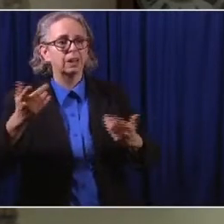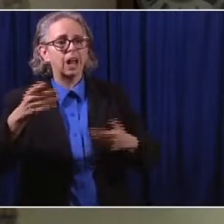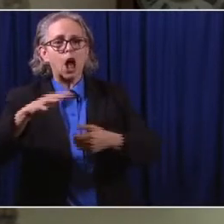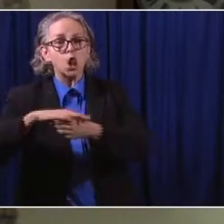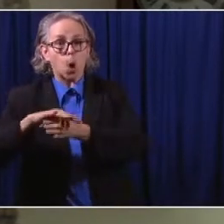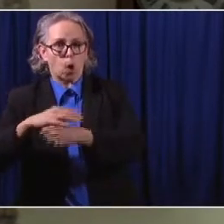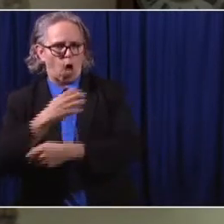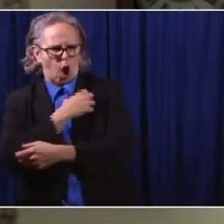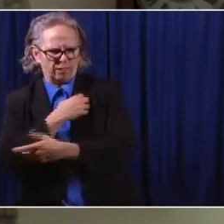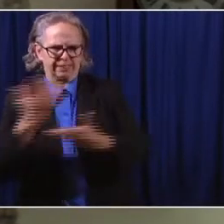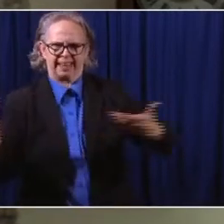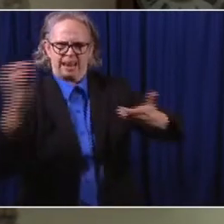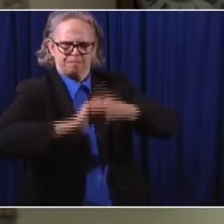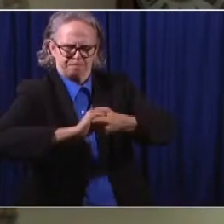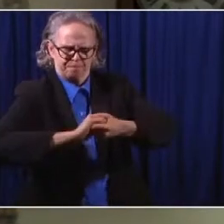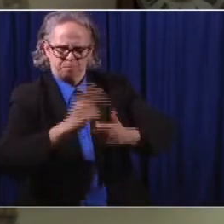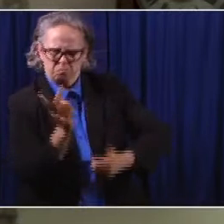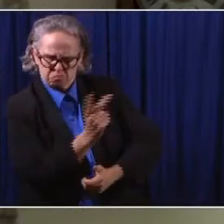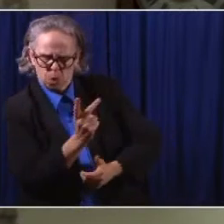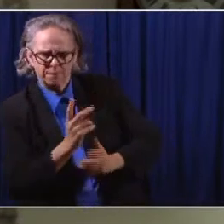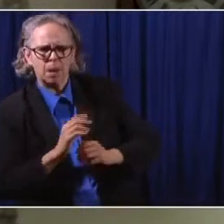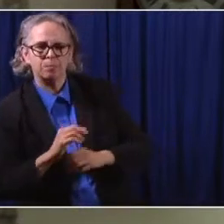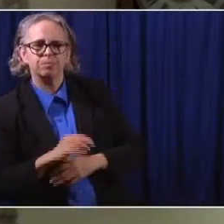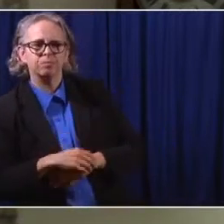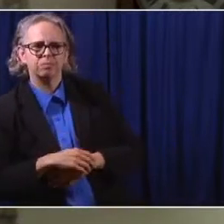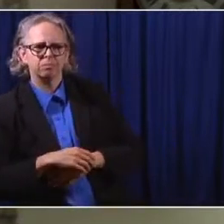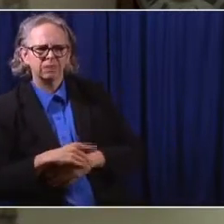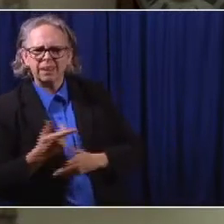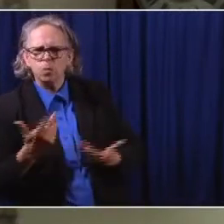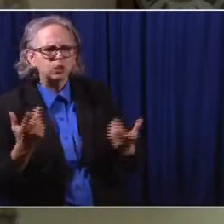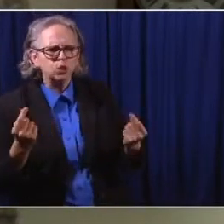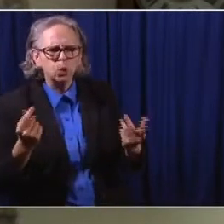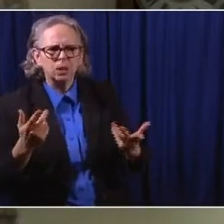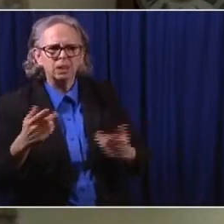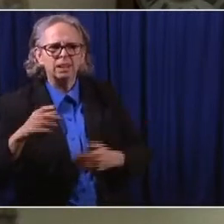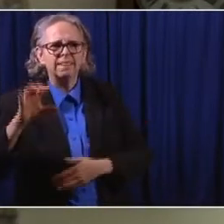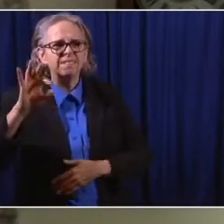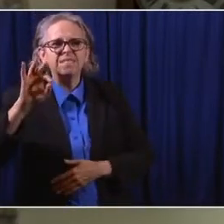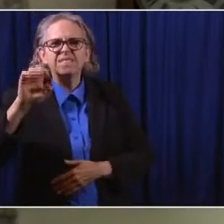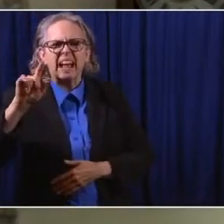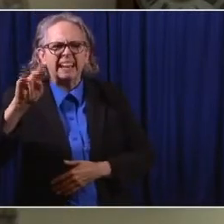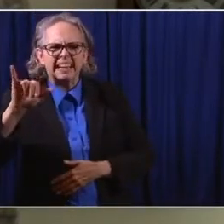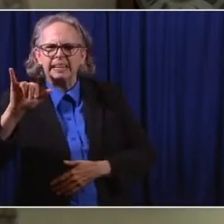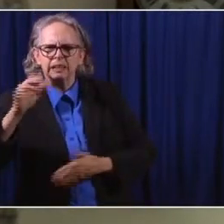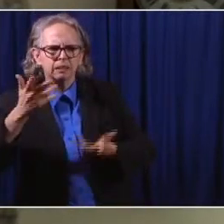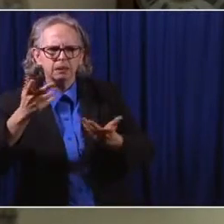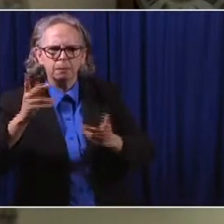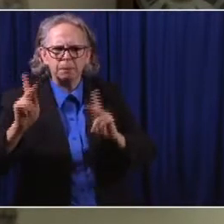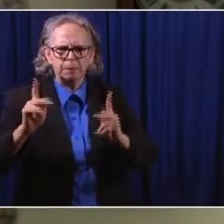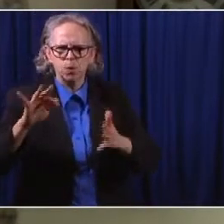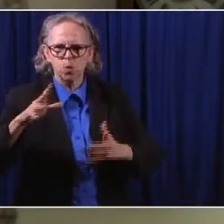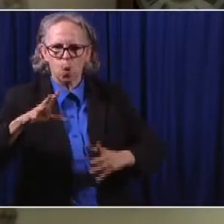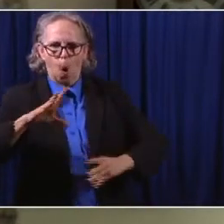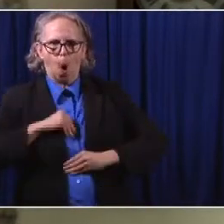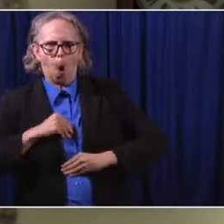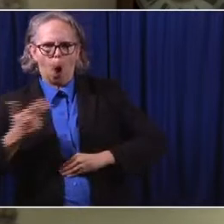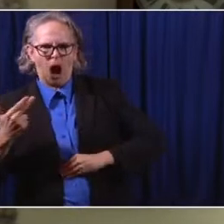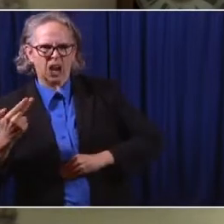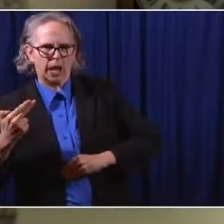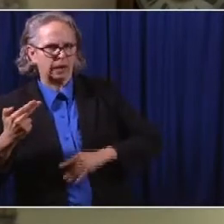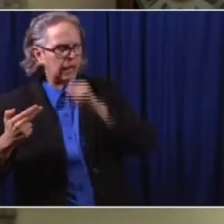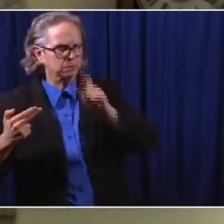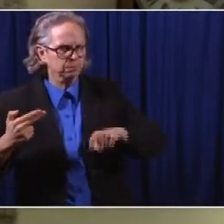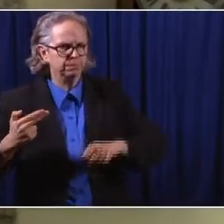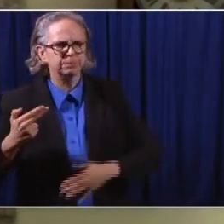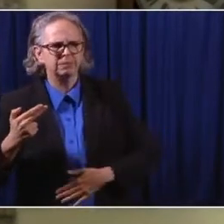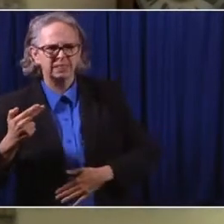to find felons or misdemeanor offenders who have been in possession of firearms, if they're on disability, they'll